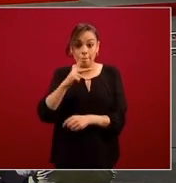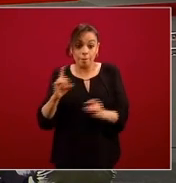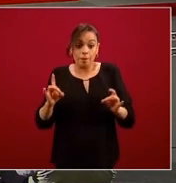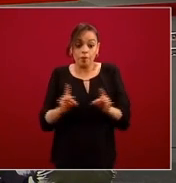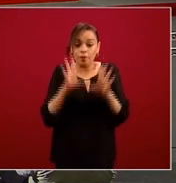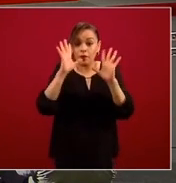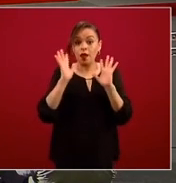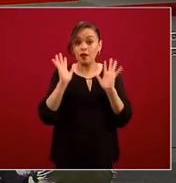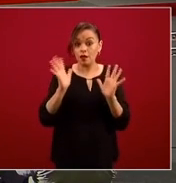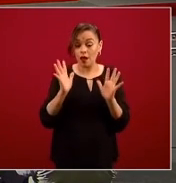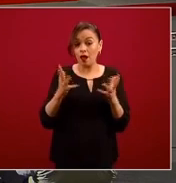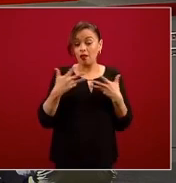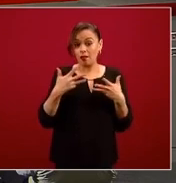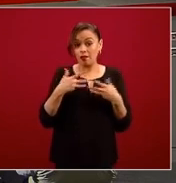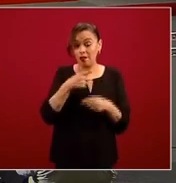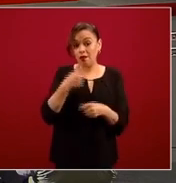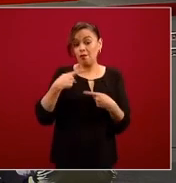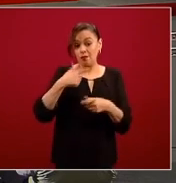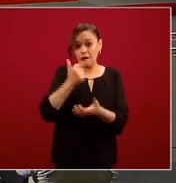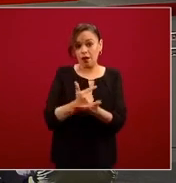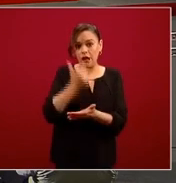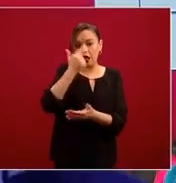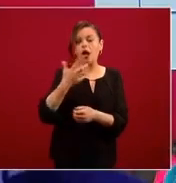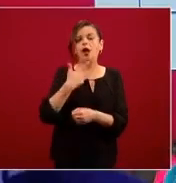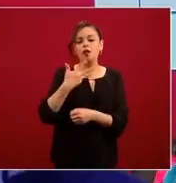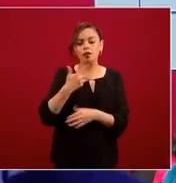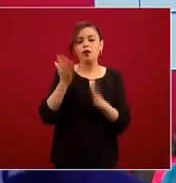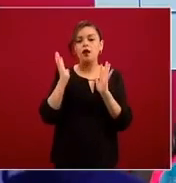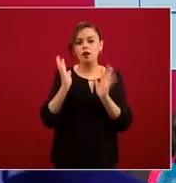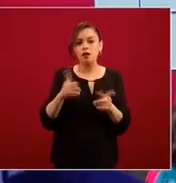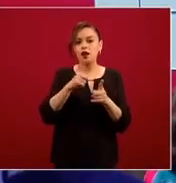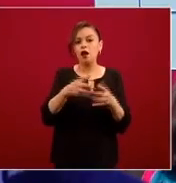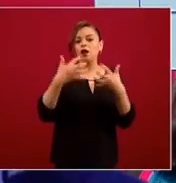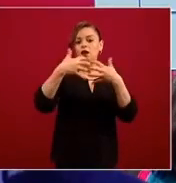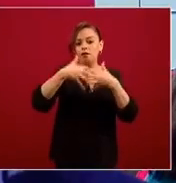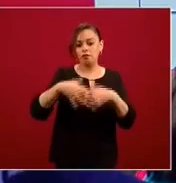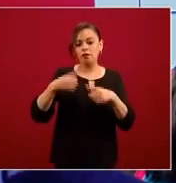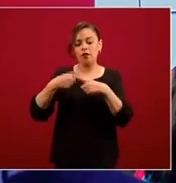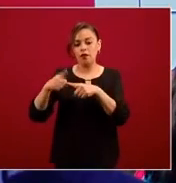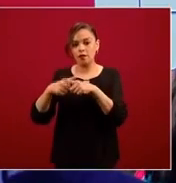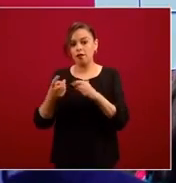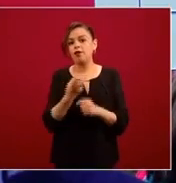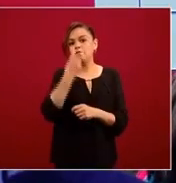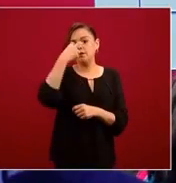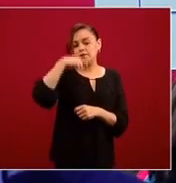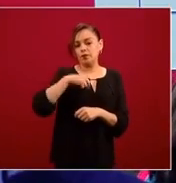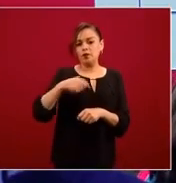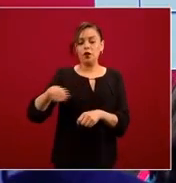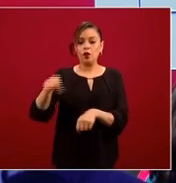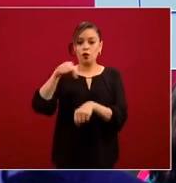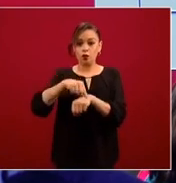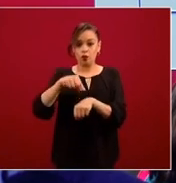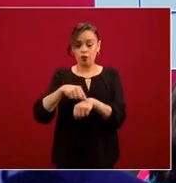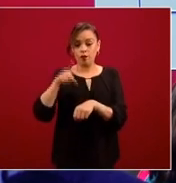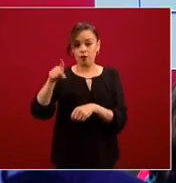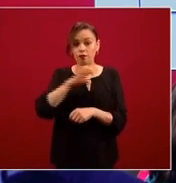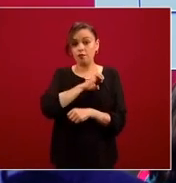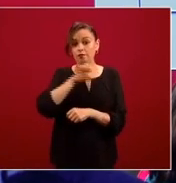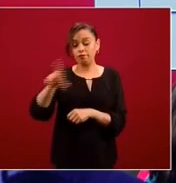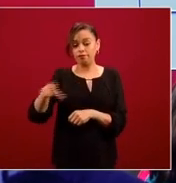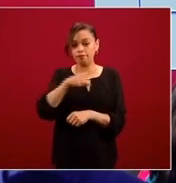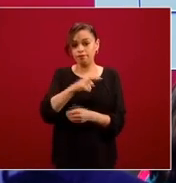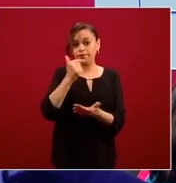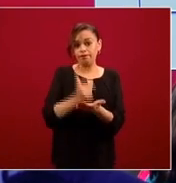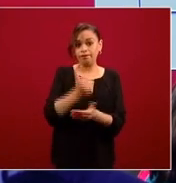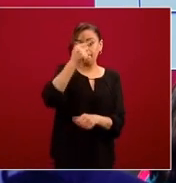in which they would need a ventilator. But because this will be a real necessity, and it is a real necessity, then we